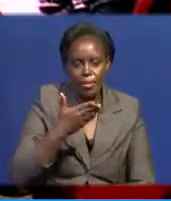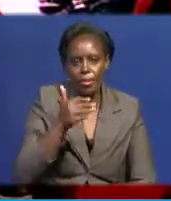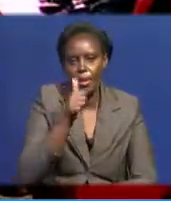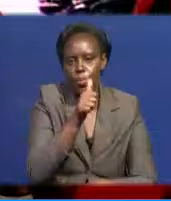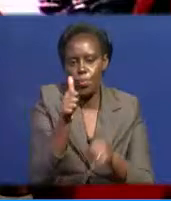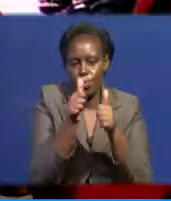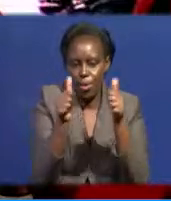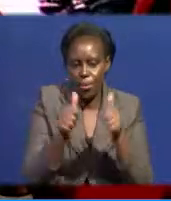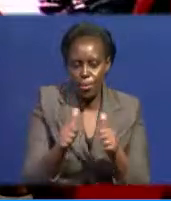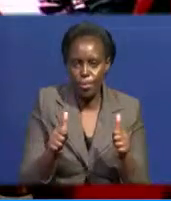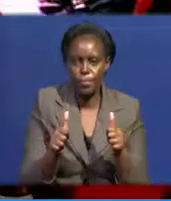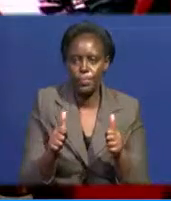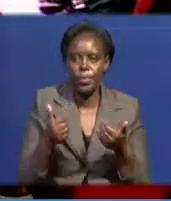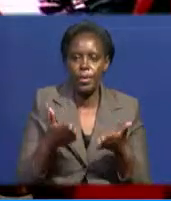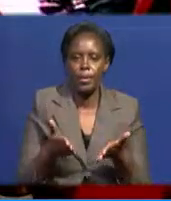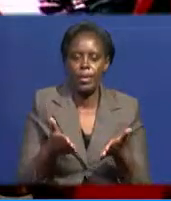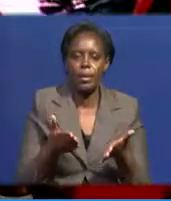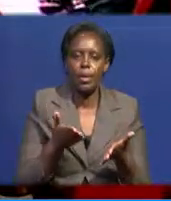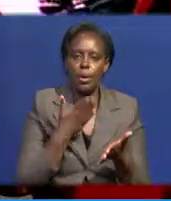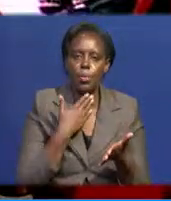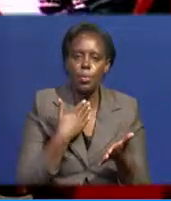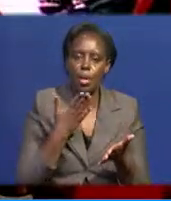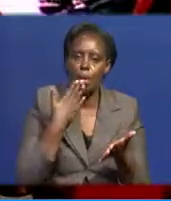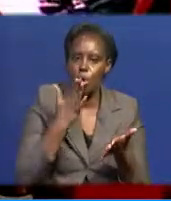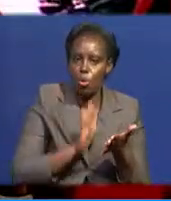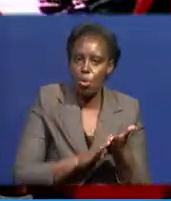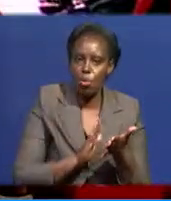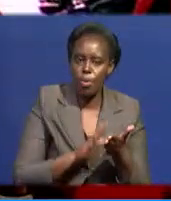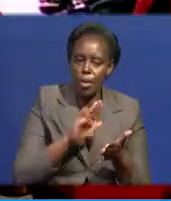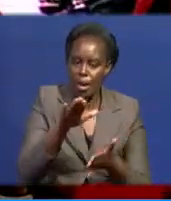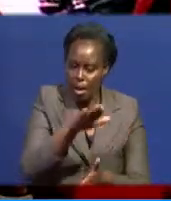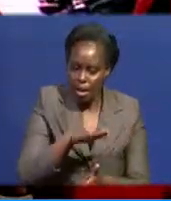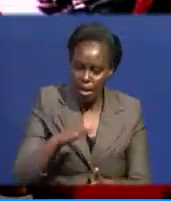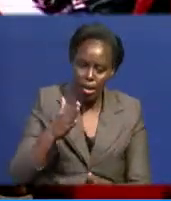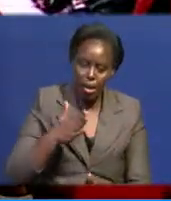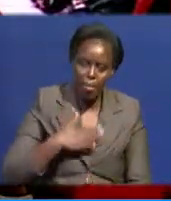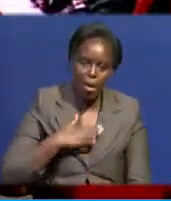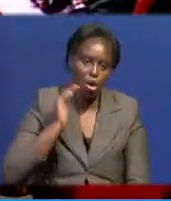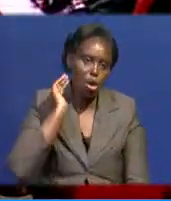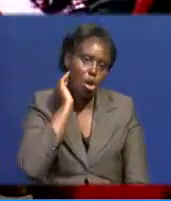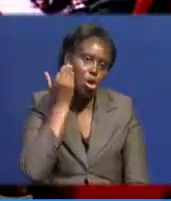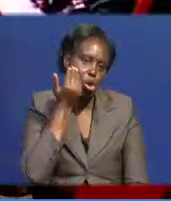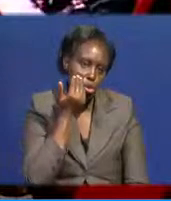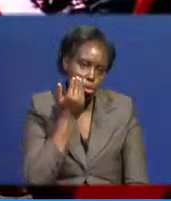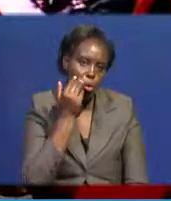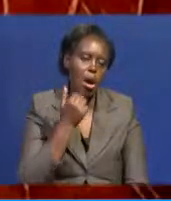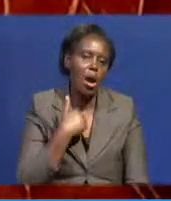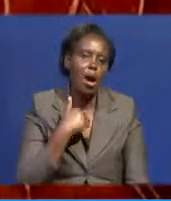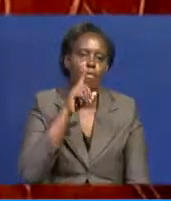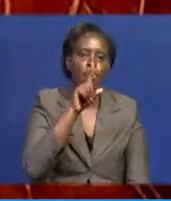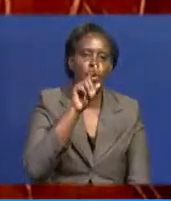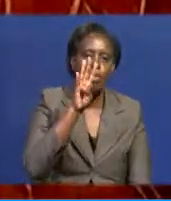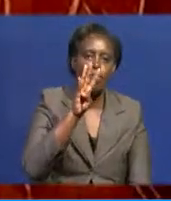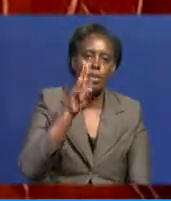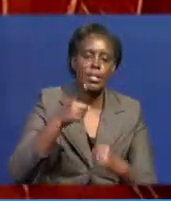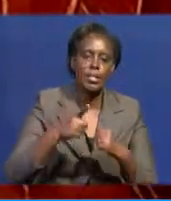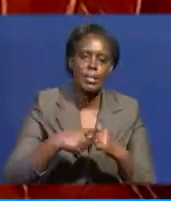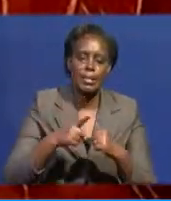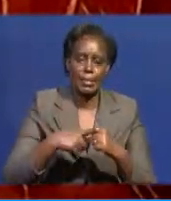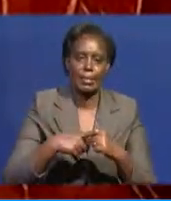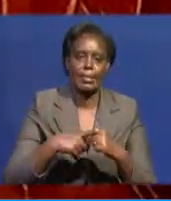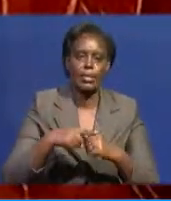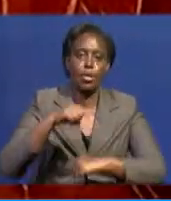raised. Now, I want to comment on Isiolo, where we have 146 schools. There is only one with a